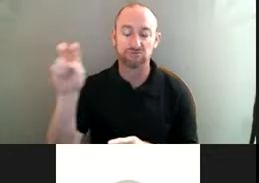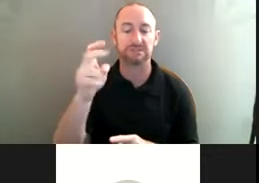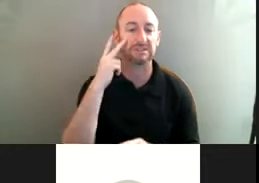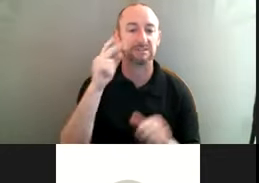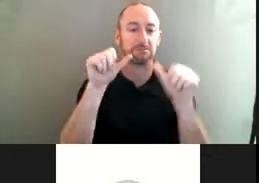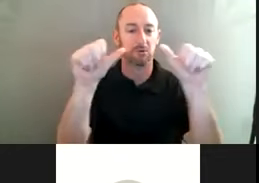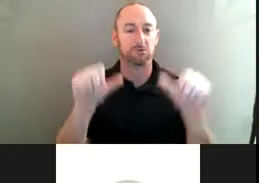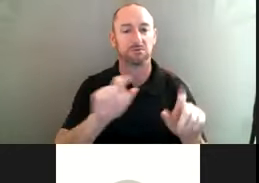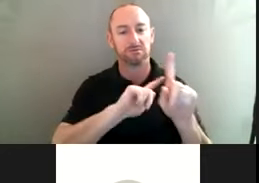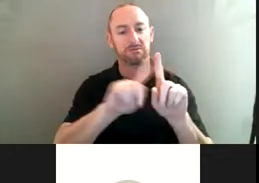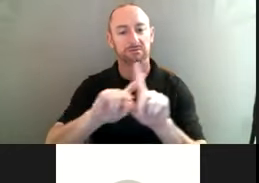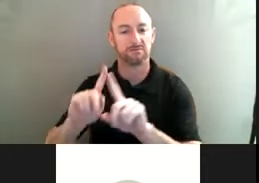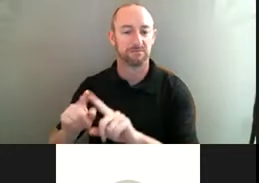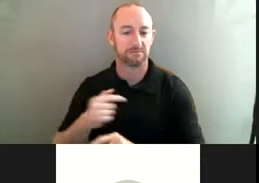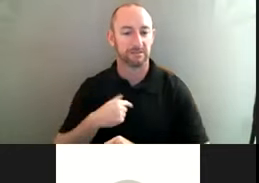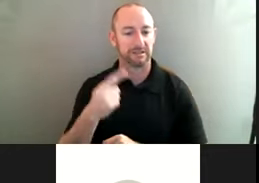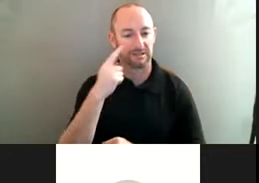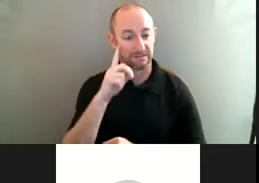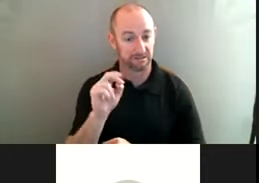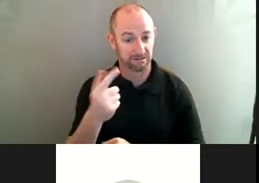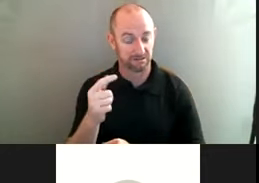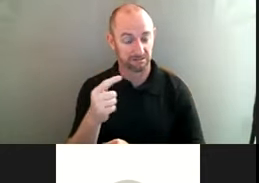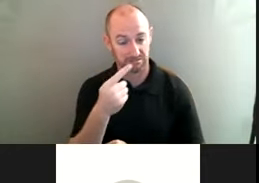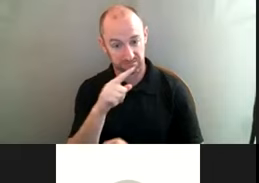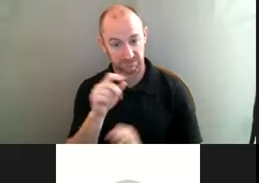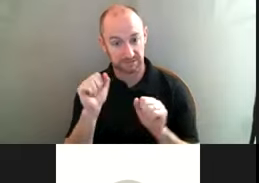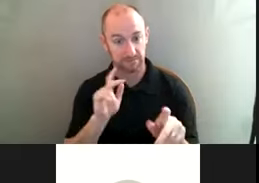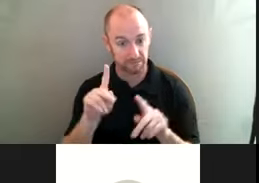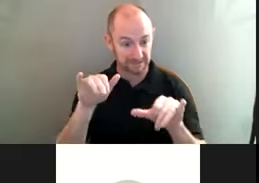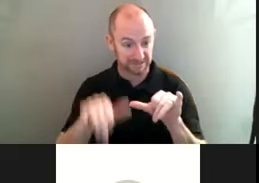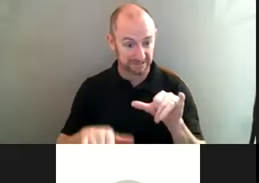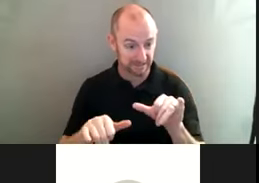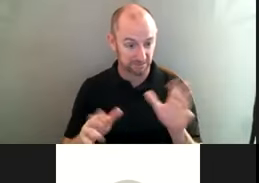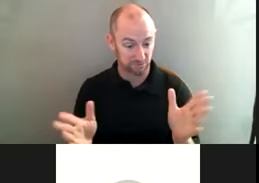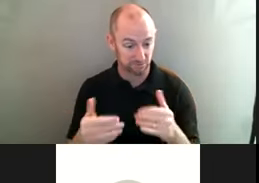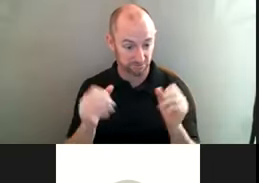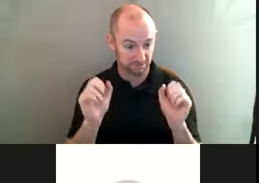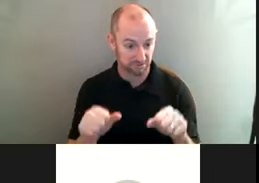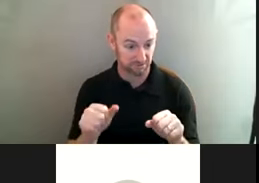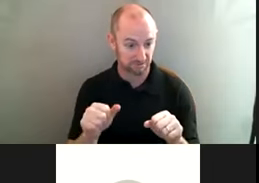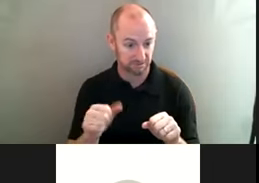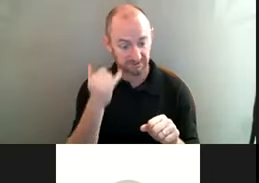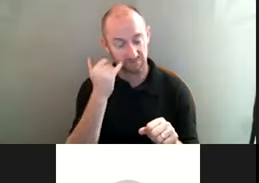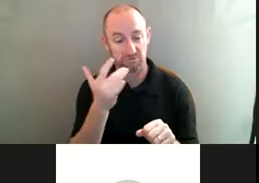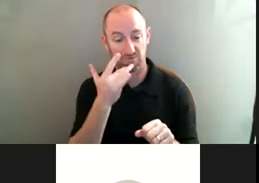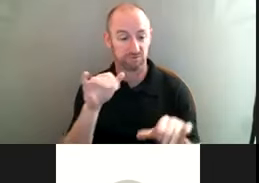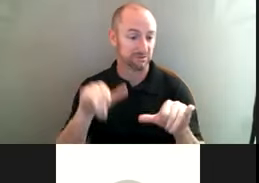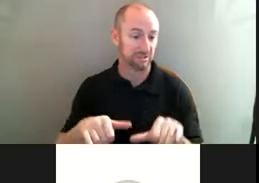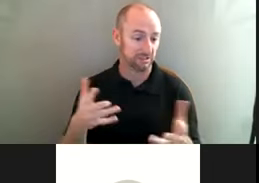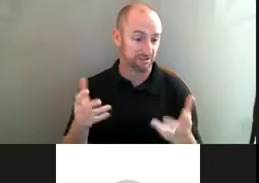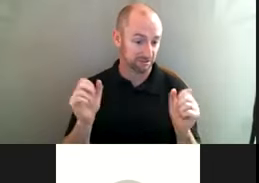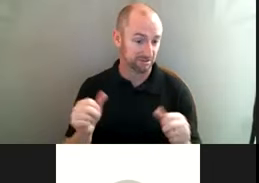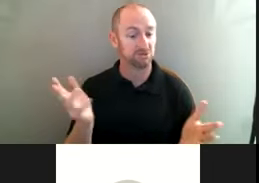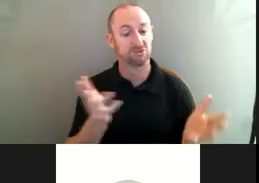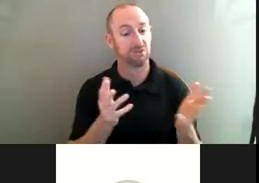posters. I think, Doug, you can fill me in. Can people stay here in this main room if they just want to hang out and talk